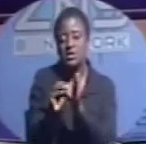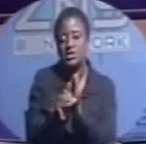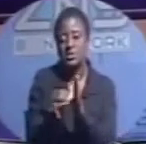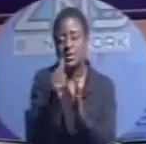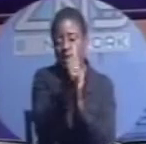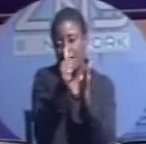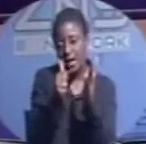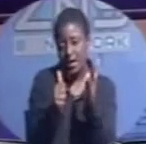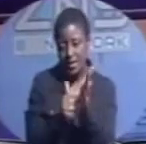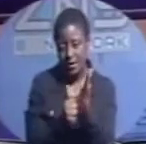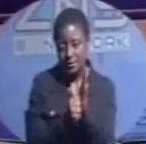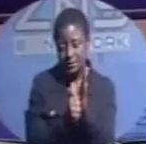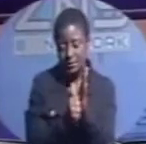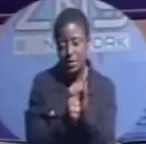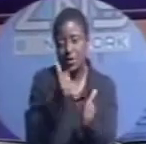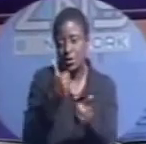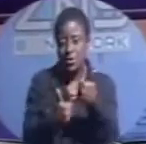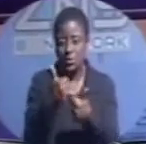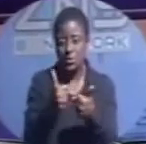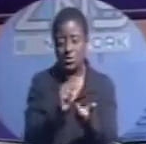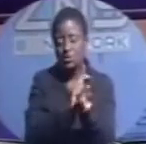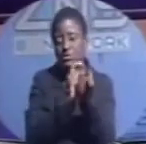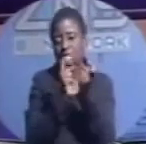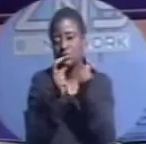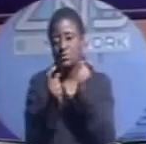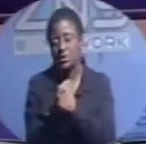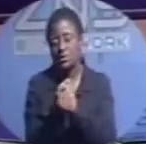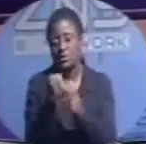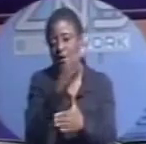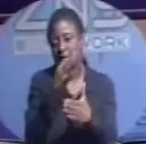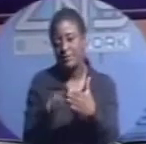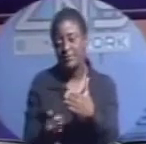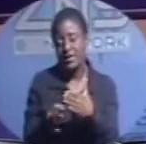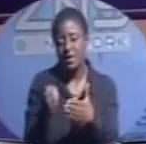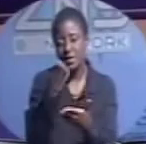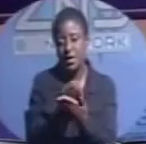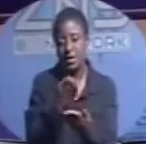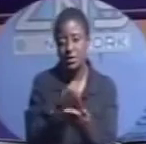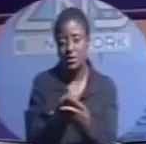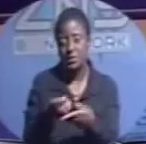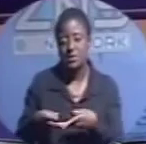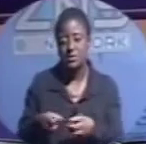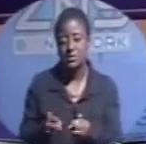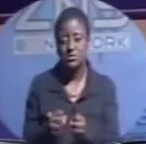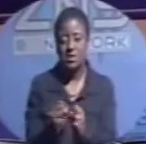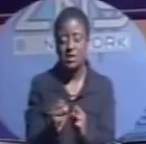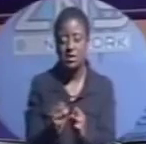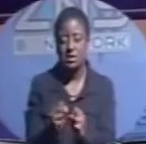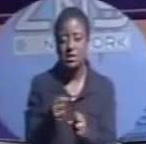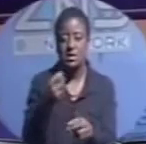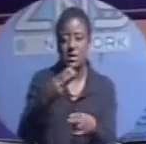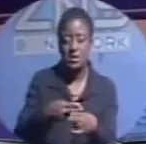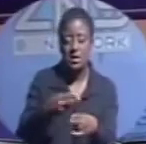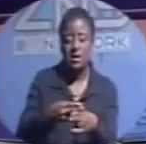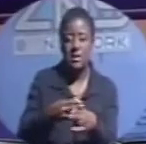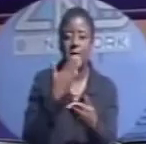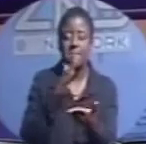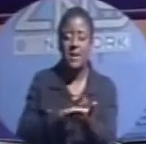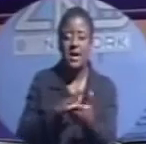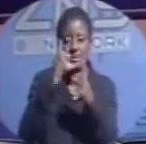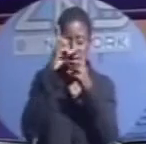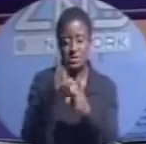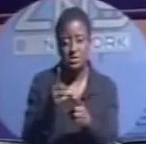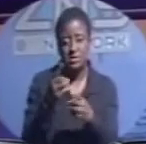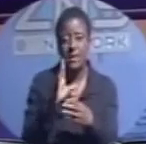Services Minister, reverses a failed economic strategy and what he calls a bad decision by the former administration. Janae